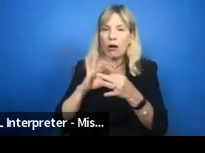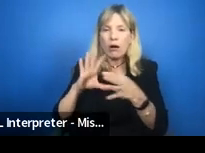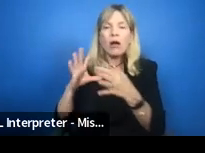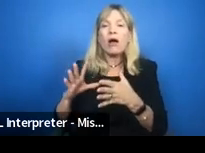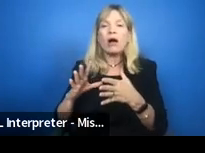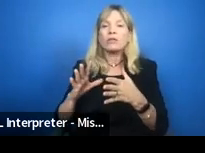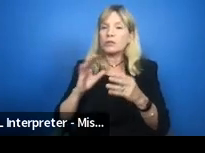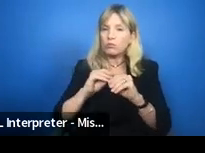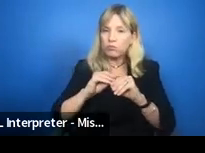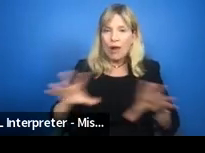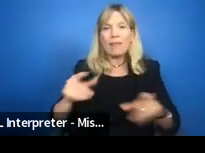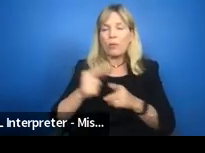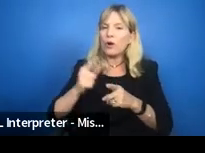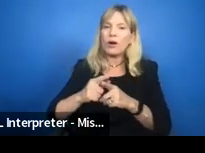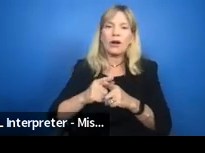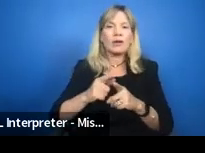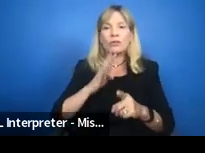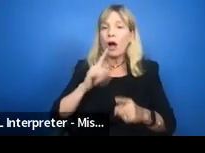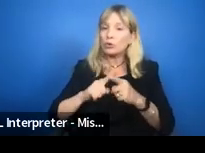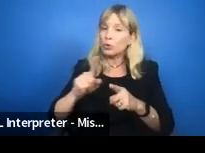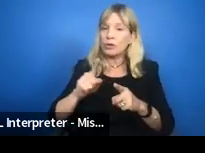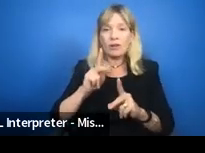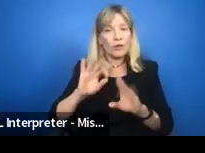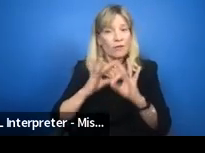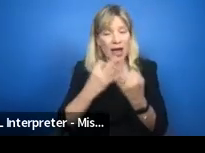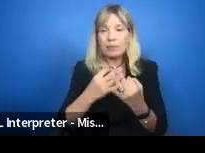coalitions, and keep up to date on what's happening.